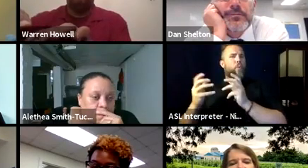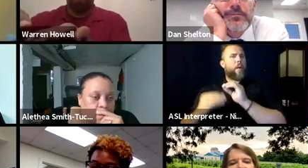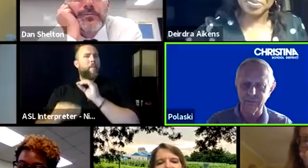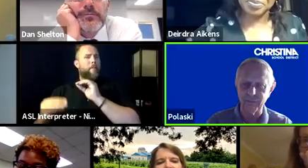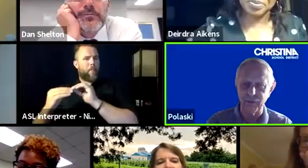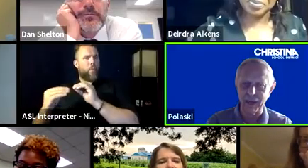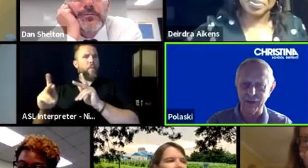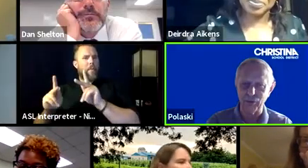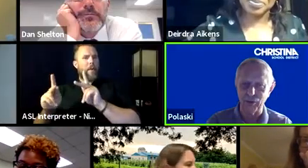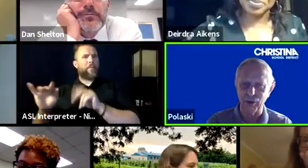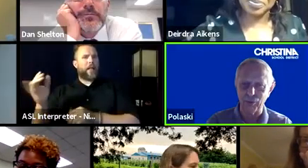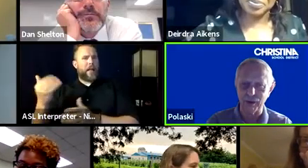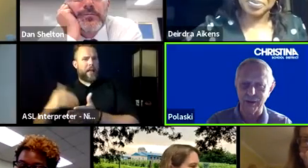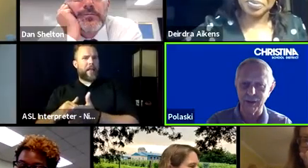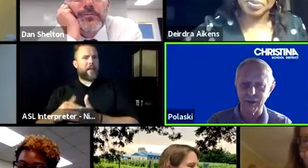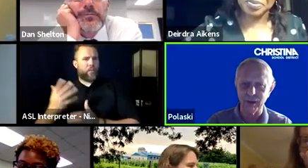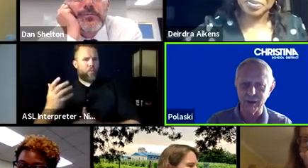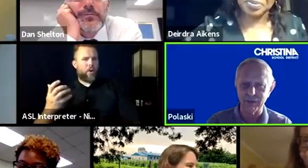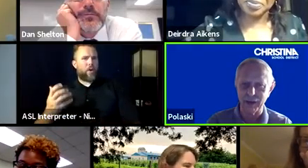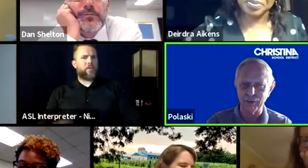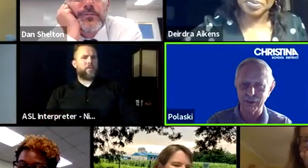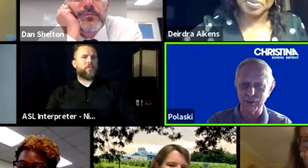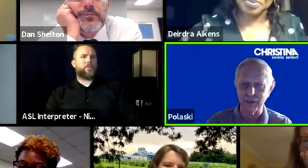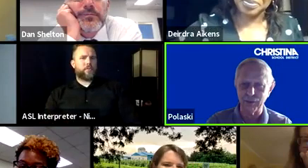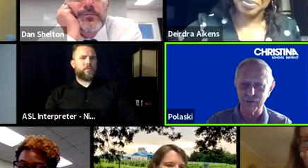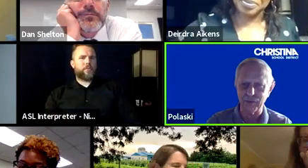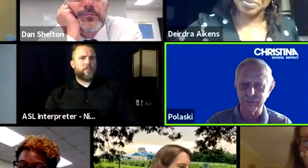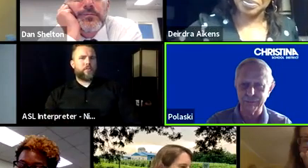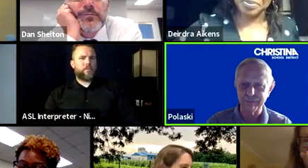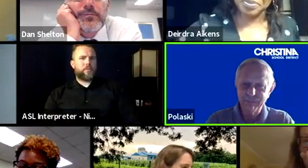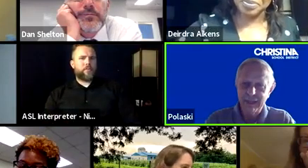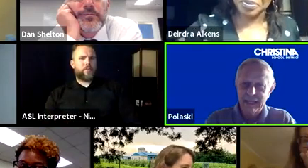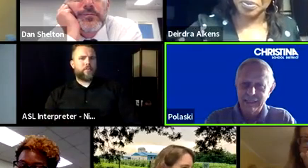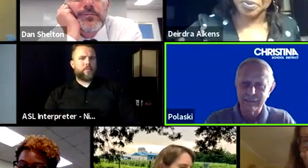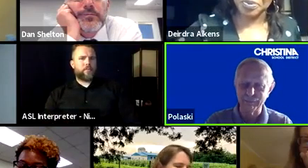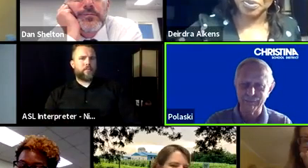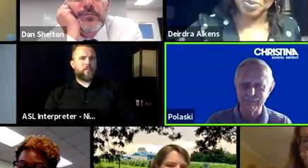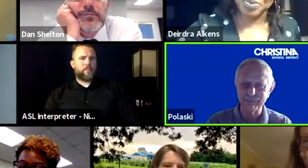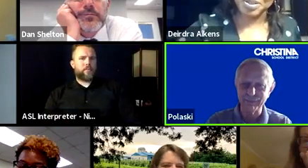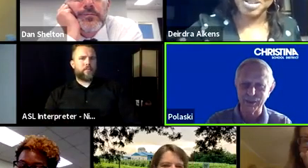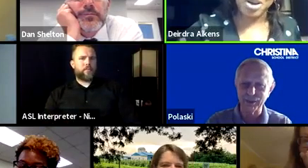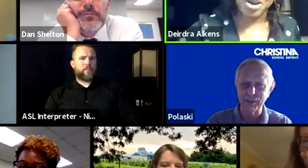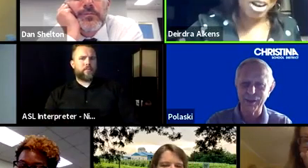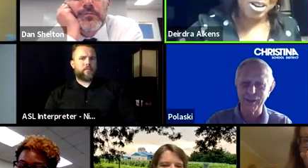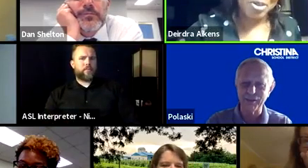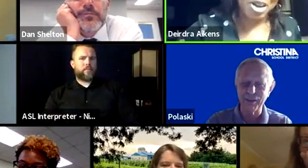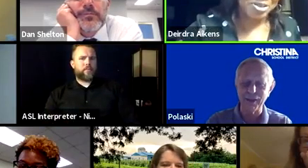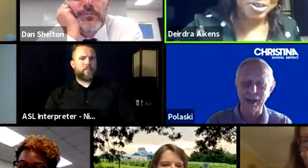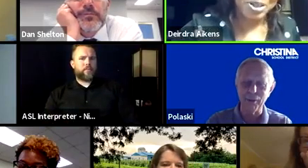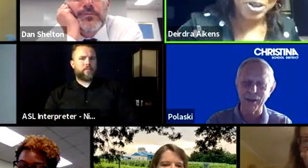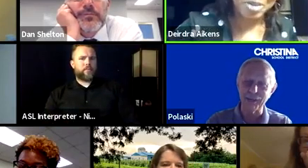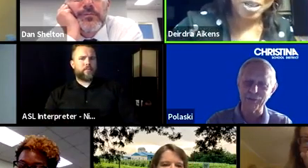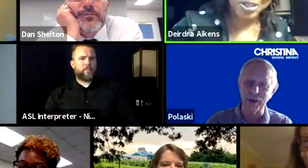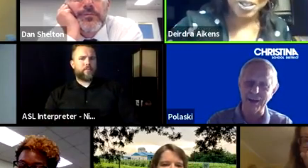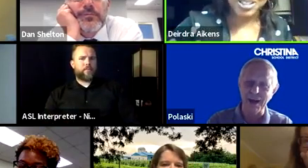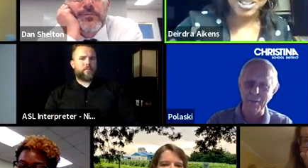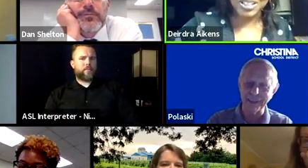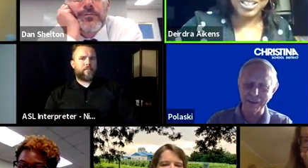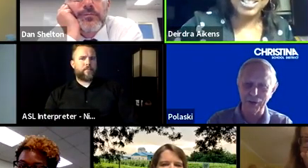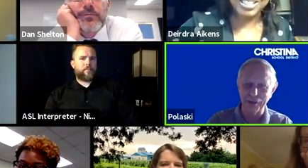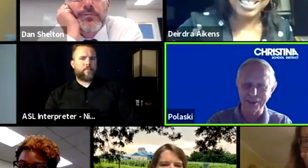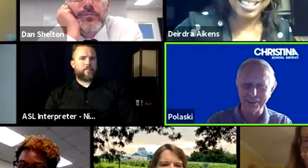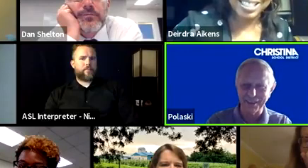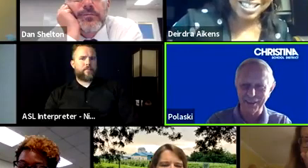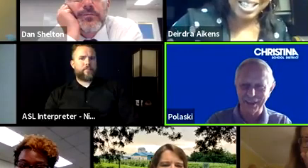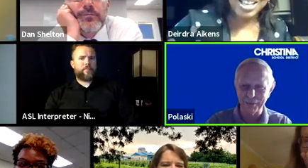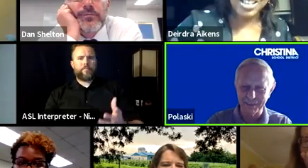said, no, thanks for all the hard work you did. We're not going to agree to it. So. No, right. That's more comment